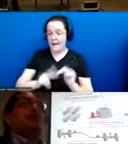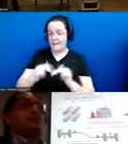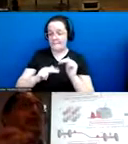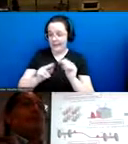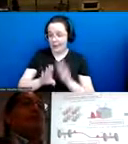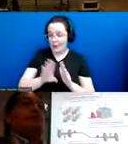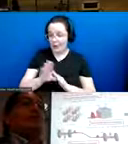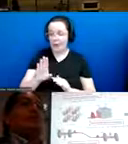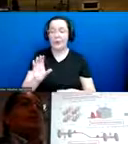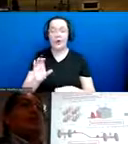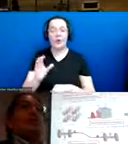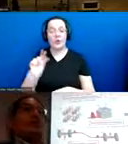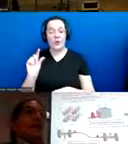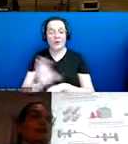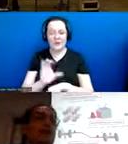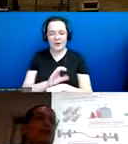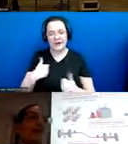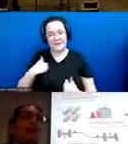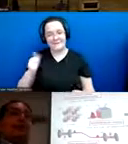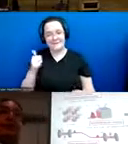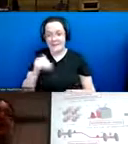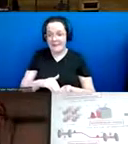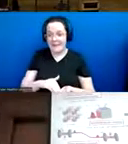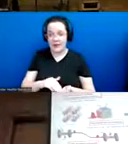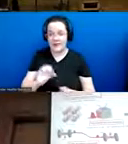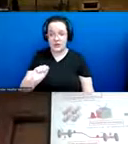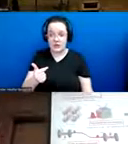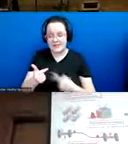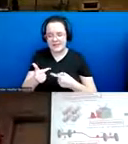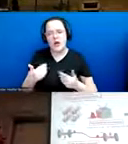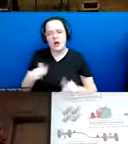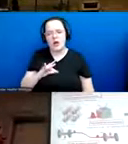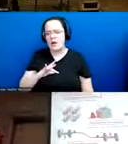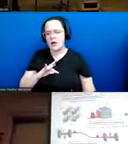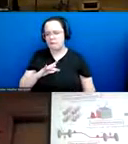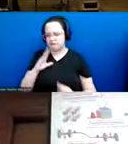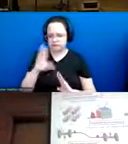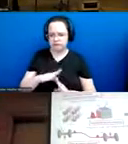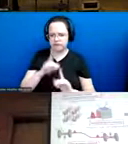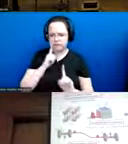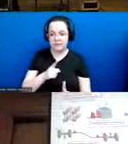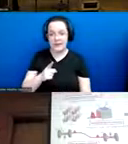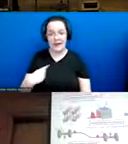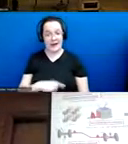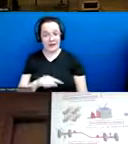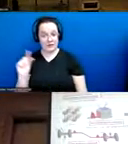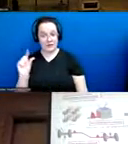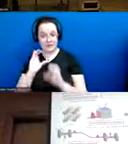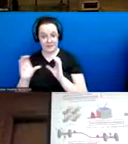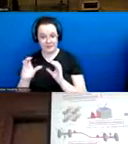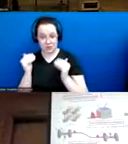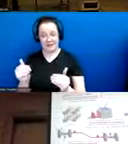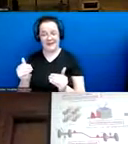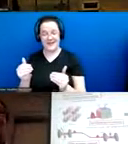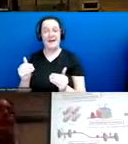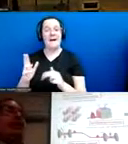1,000 qubits or maybe tens of thousands of qubits is a holy grail. For us in the quantum communication community, building a quantum repeater